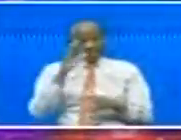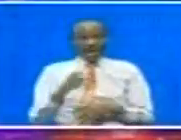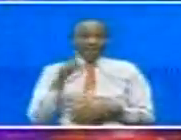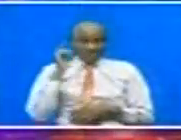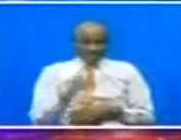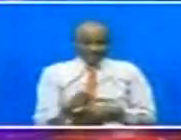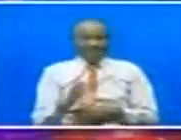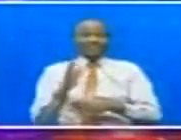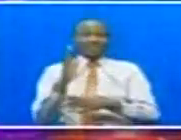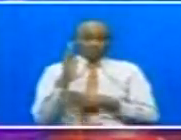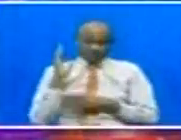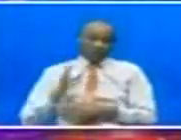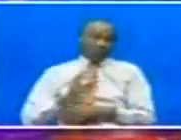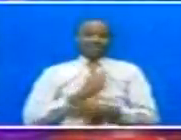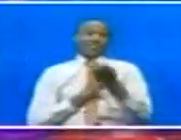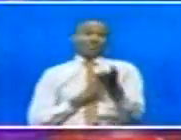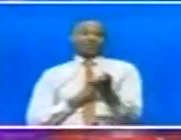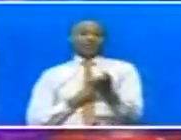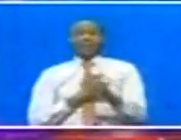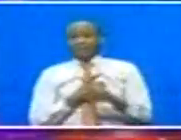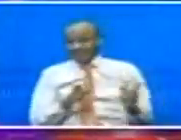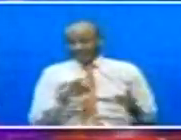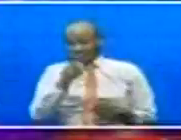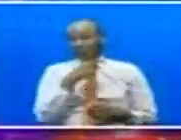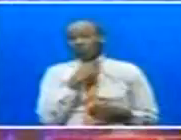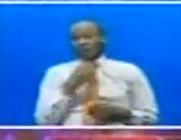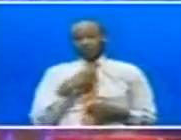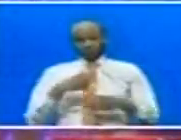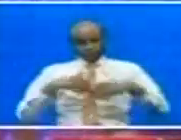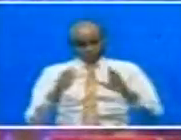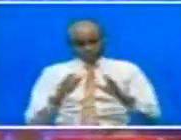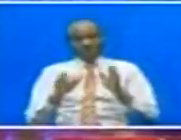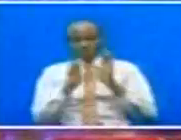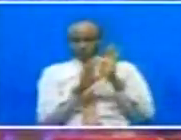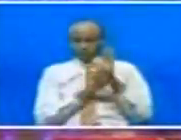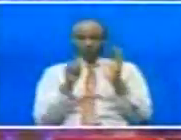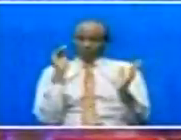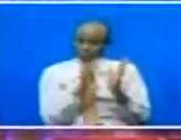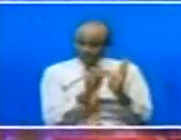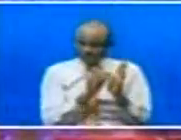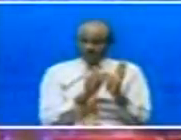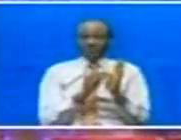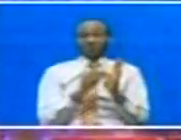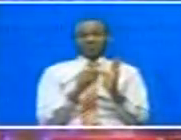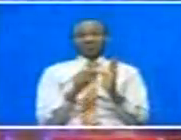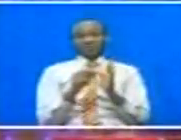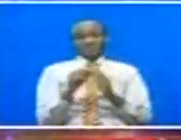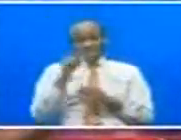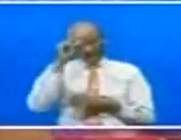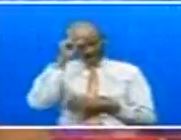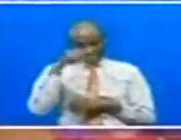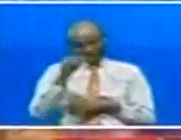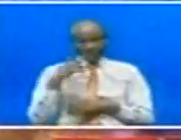on security committees, but they now want to entrench that in the constitution, that governors, that they would